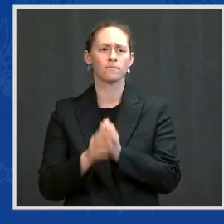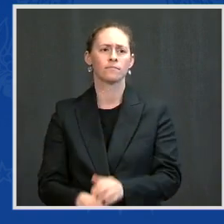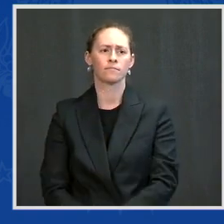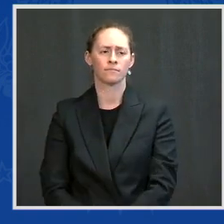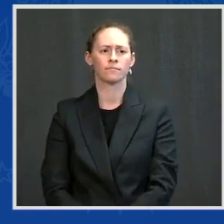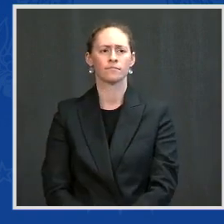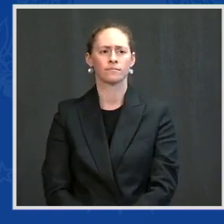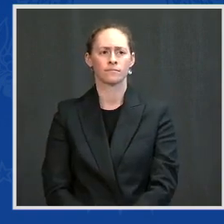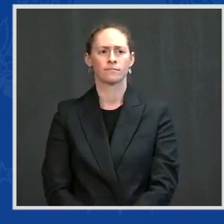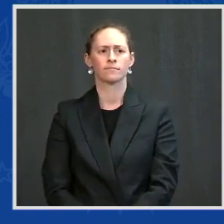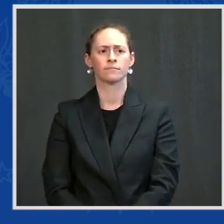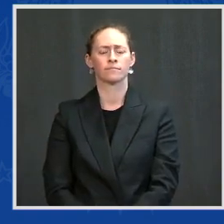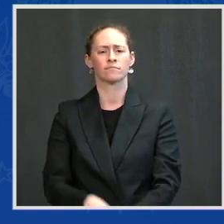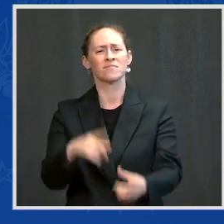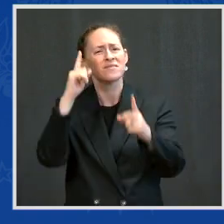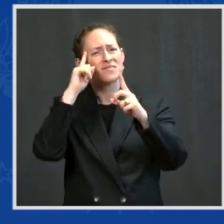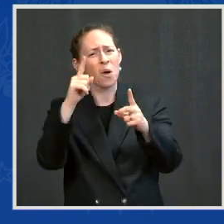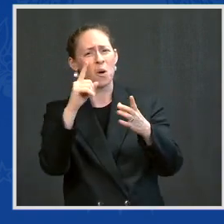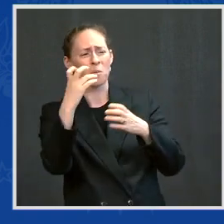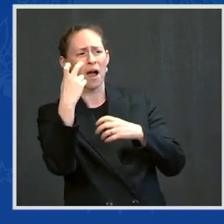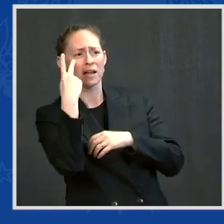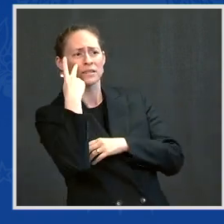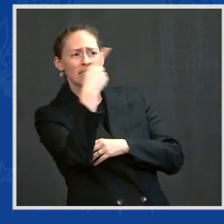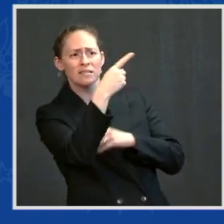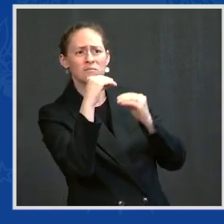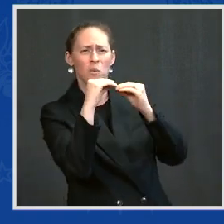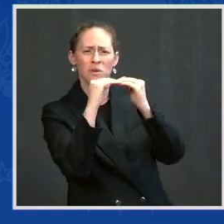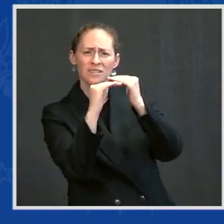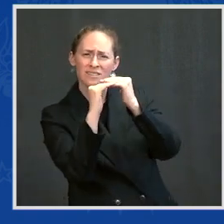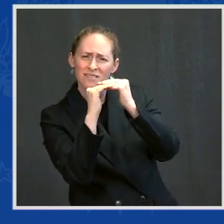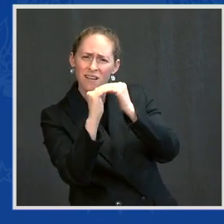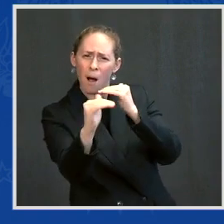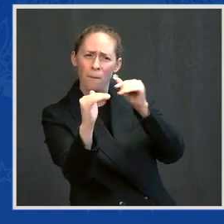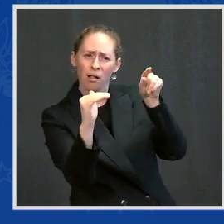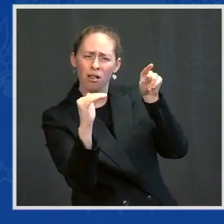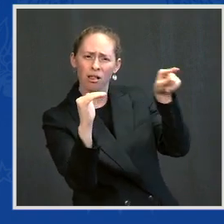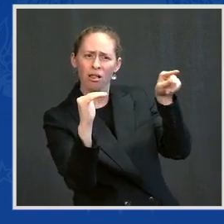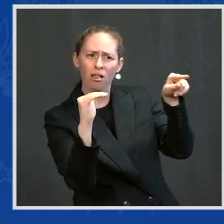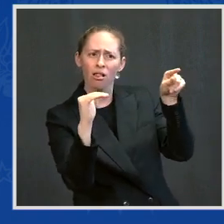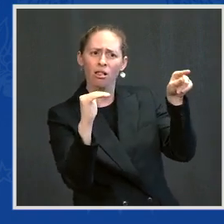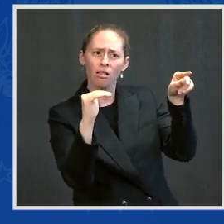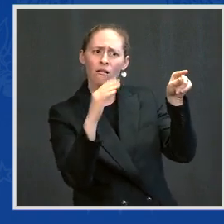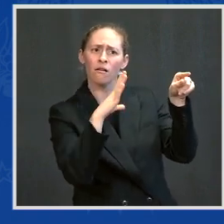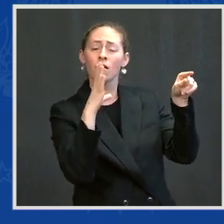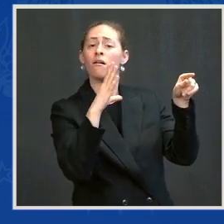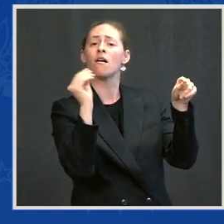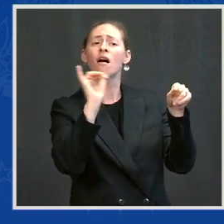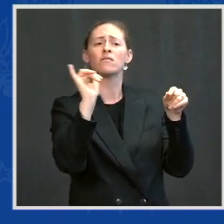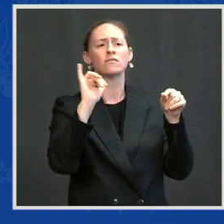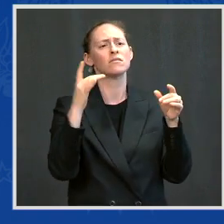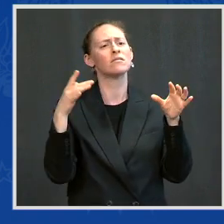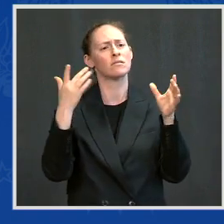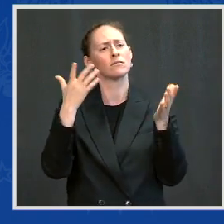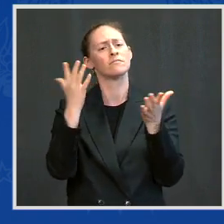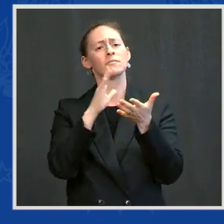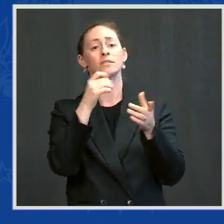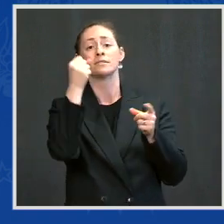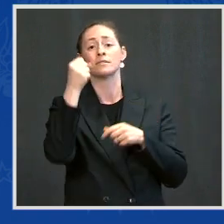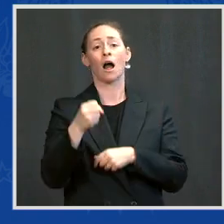freedom of navigation in the South China Sea and preserving peace and stability across the Taiwan